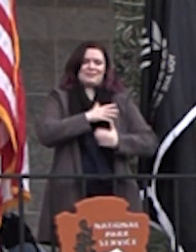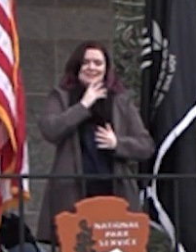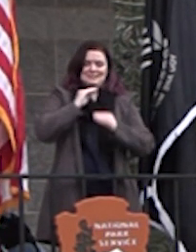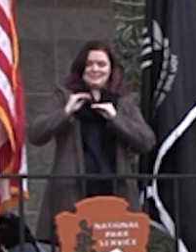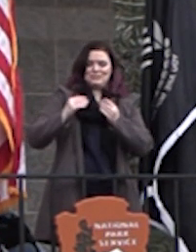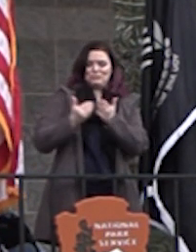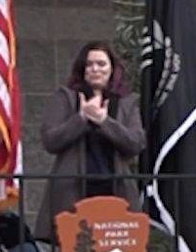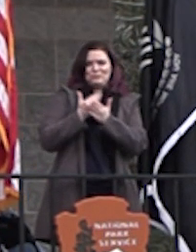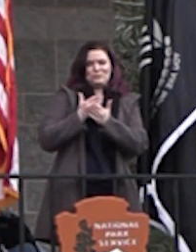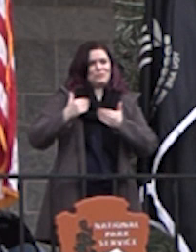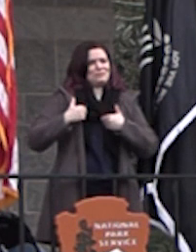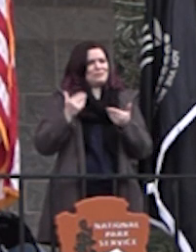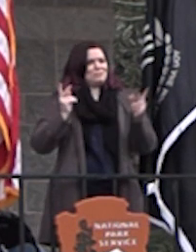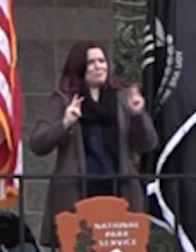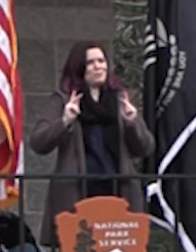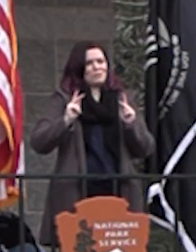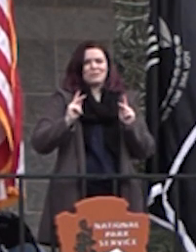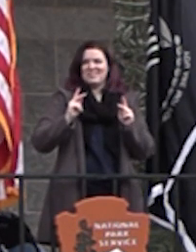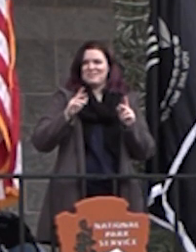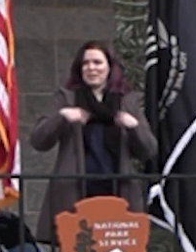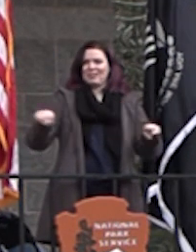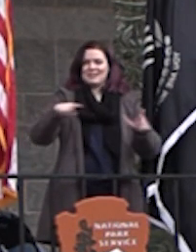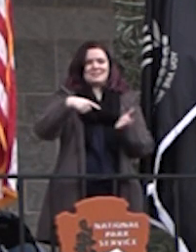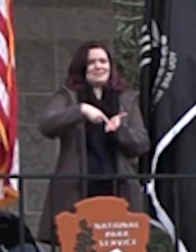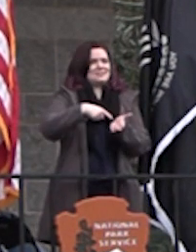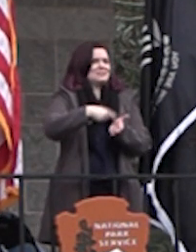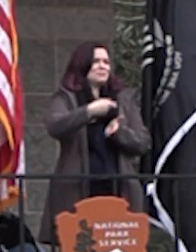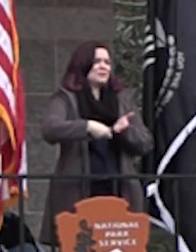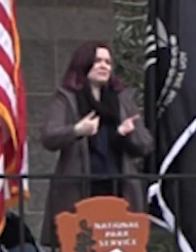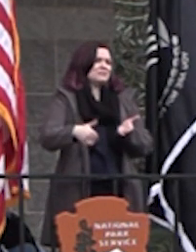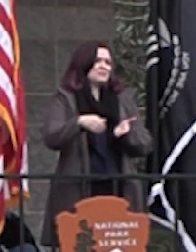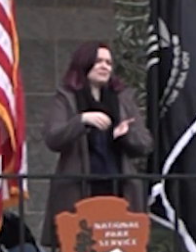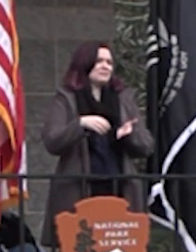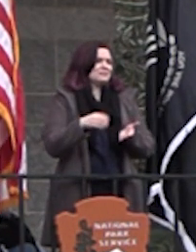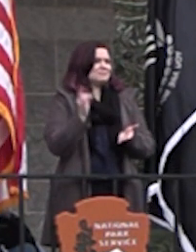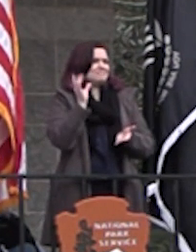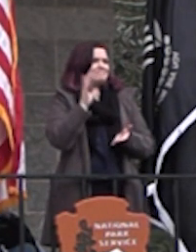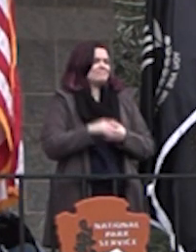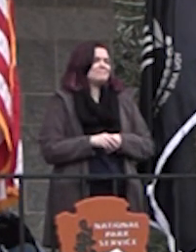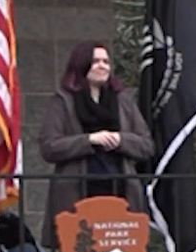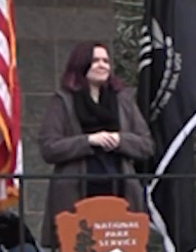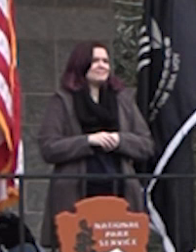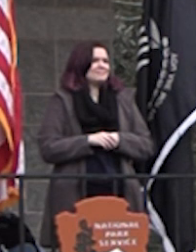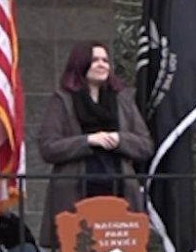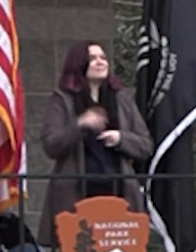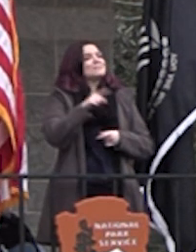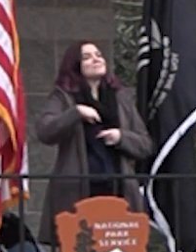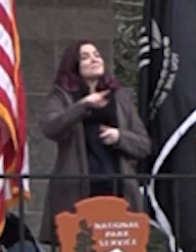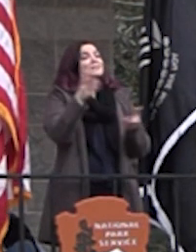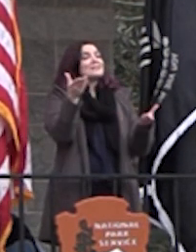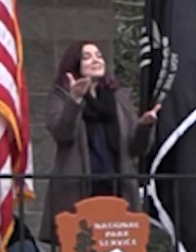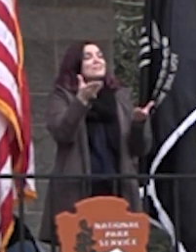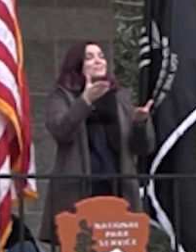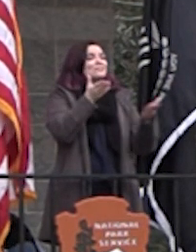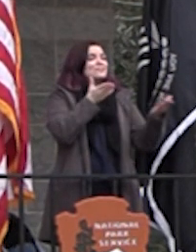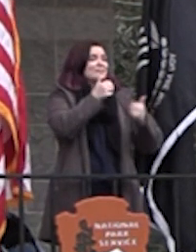price paid for our freedom. To those who have served or are now serving the military, thank you so much for